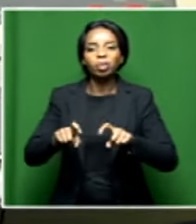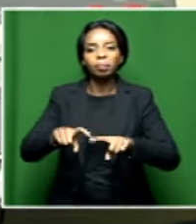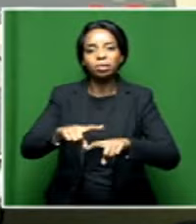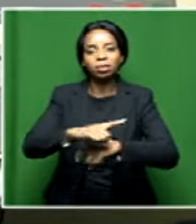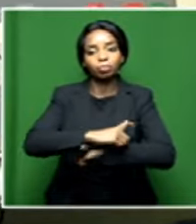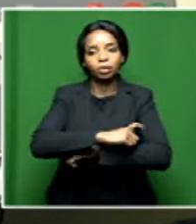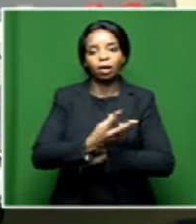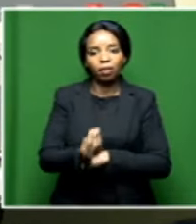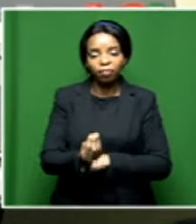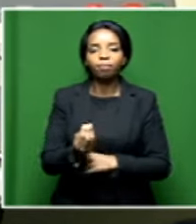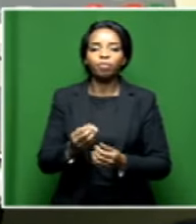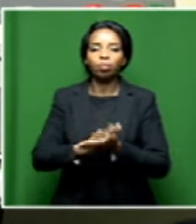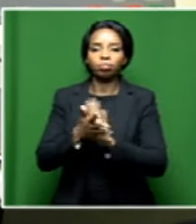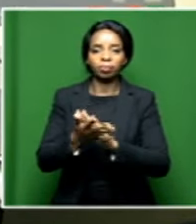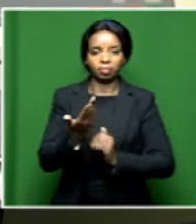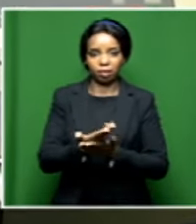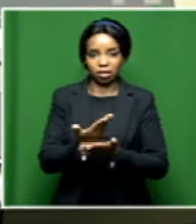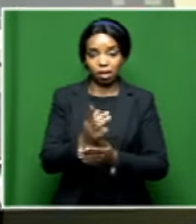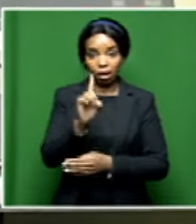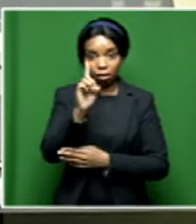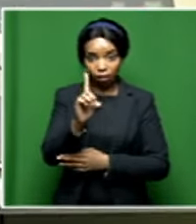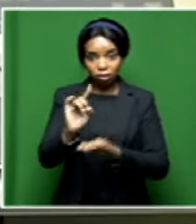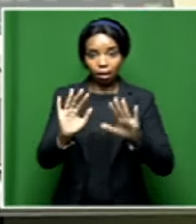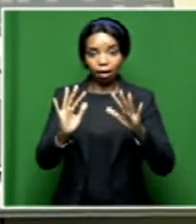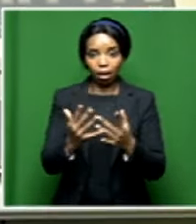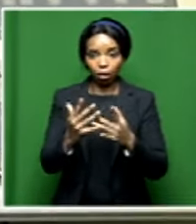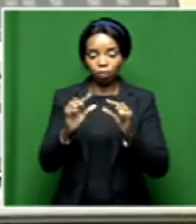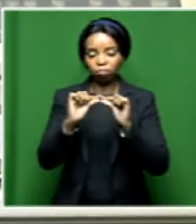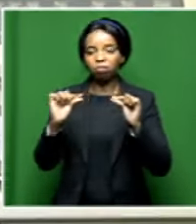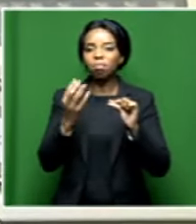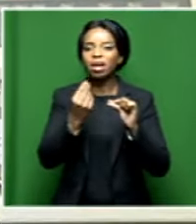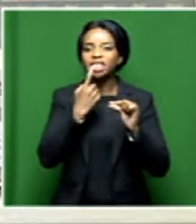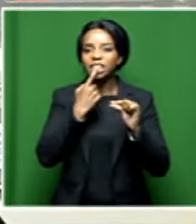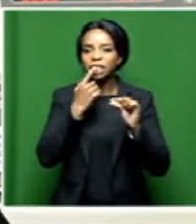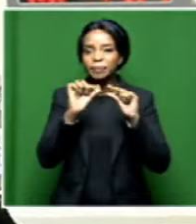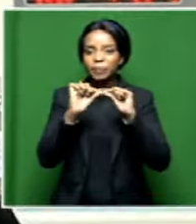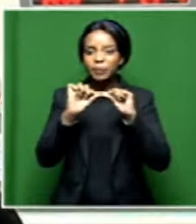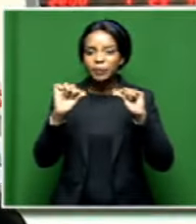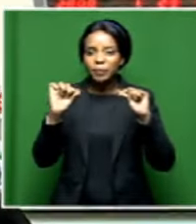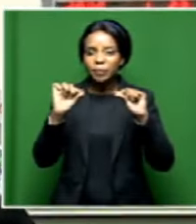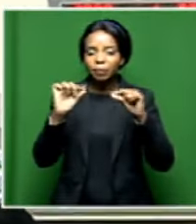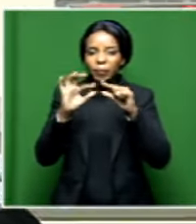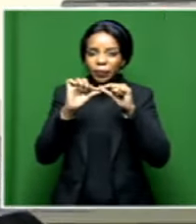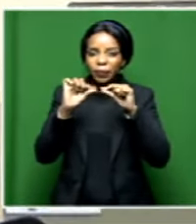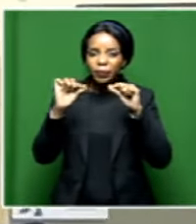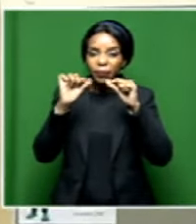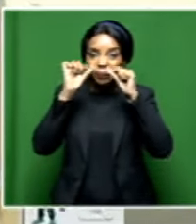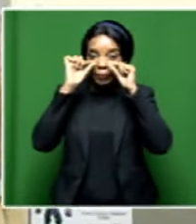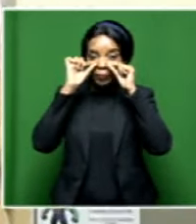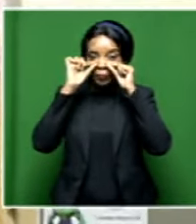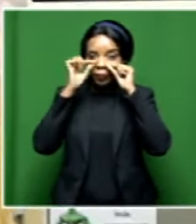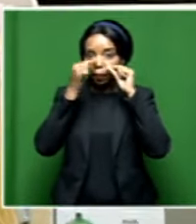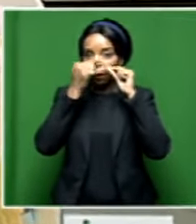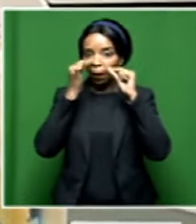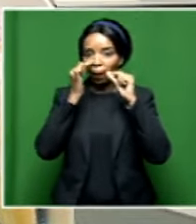it. So you need to first locate the metal strip above the mask, place the metal strip on the bridge of